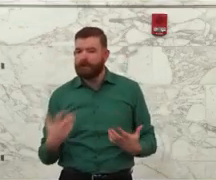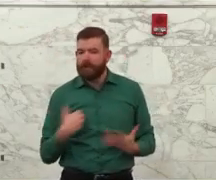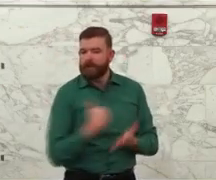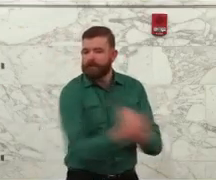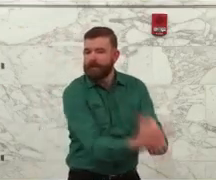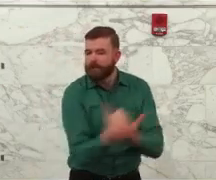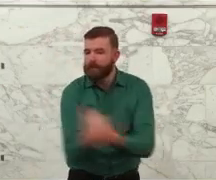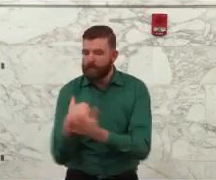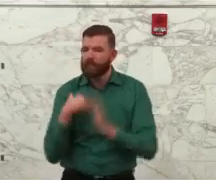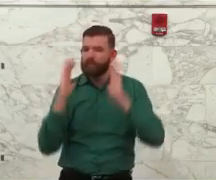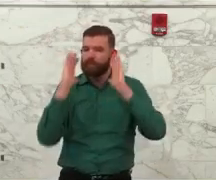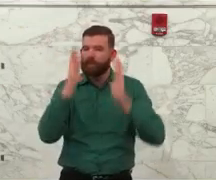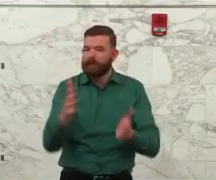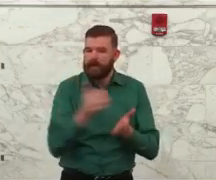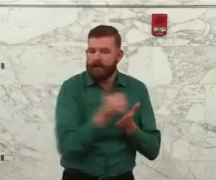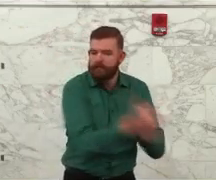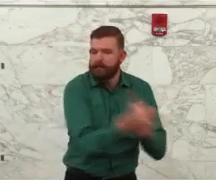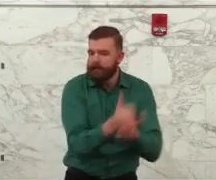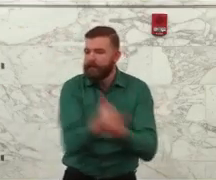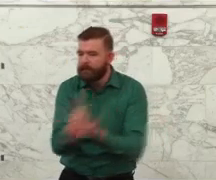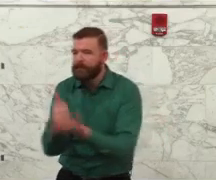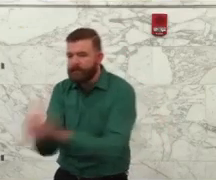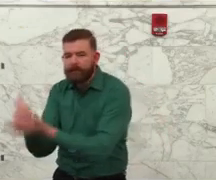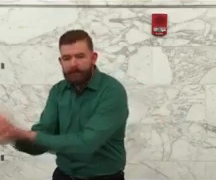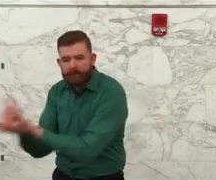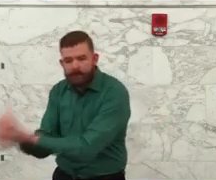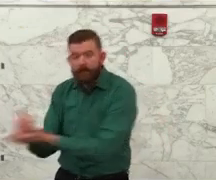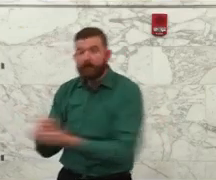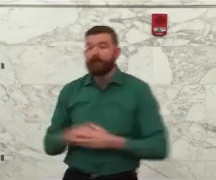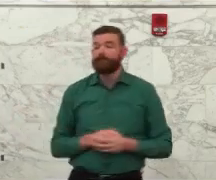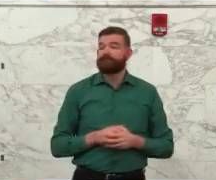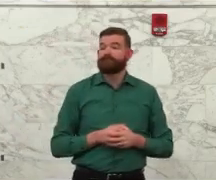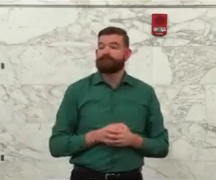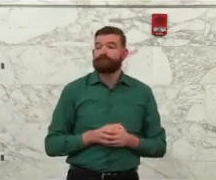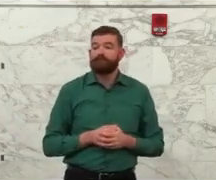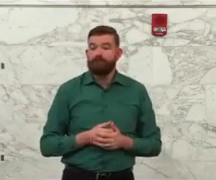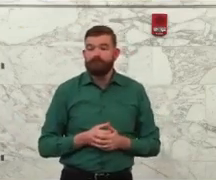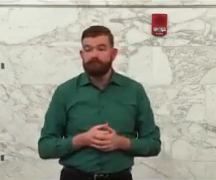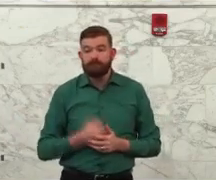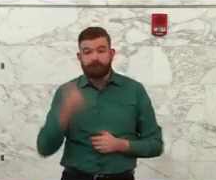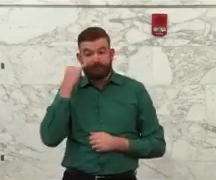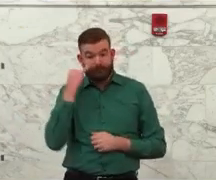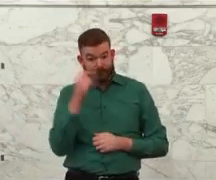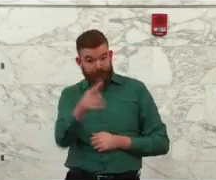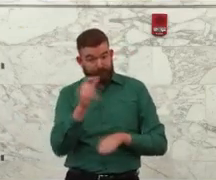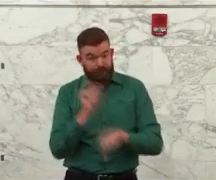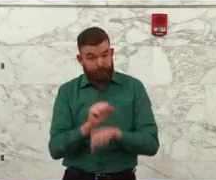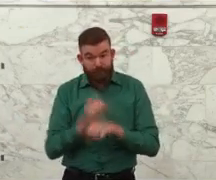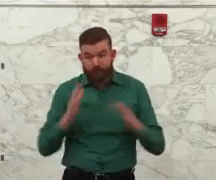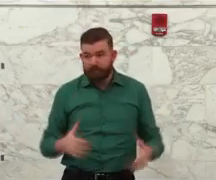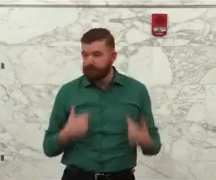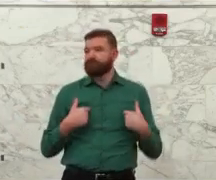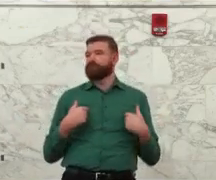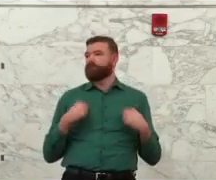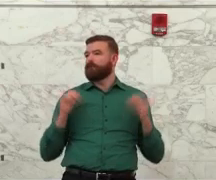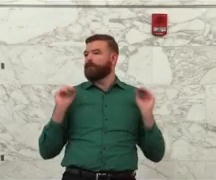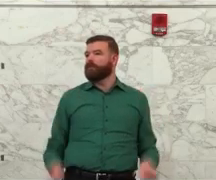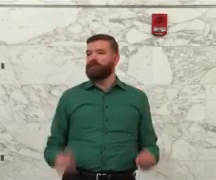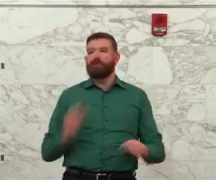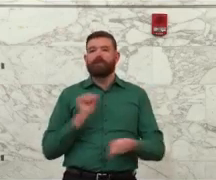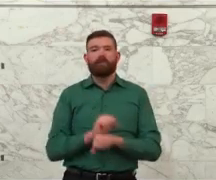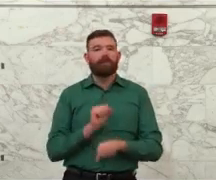beyond. Employees who will be out of work should work through the Department of Labor regarding available